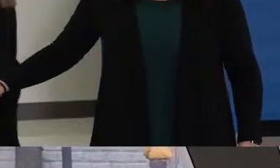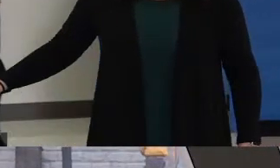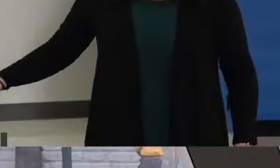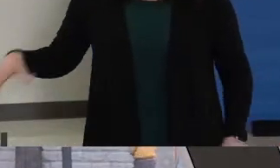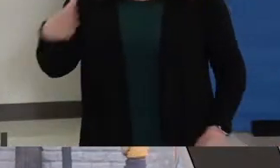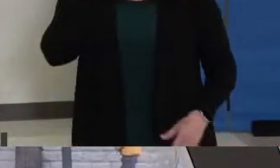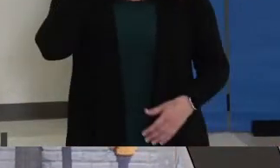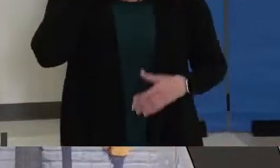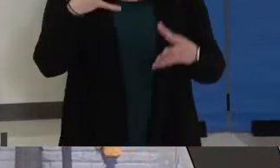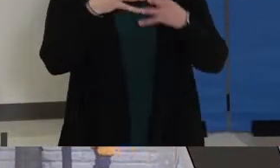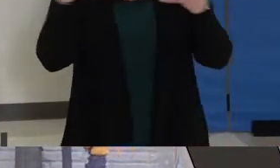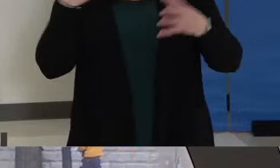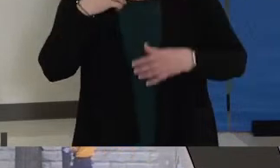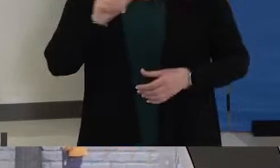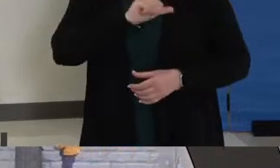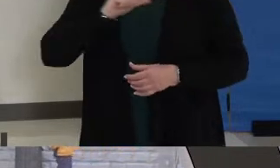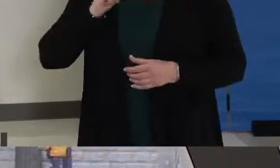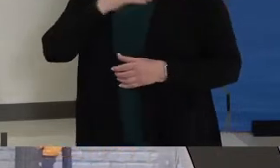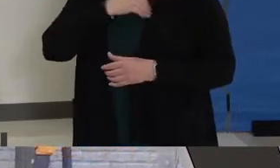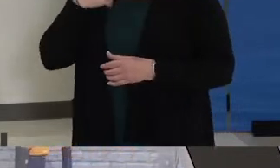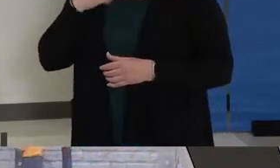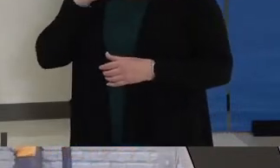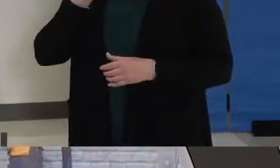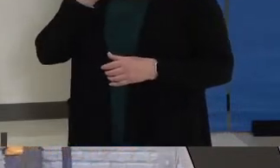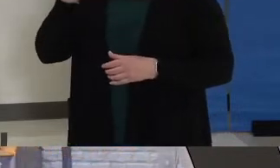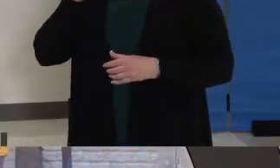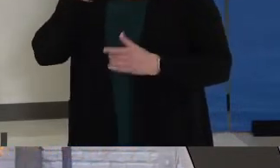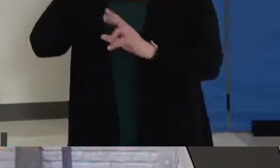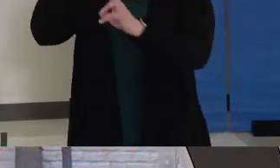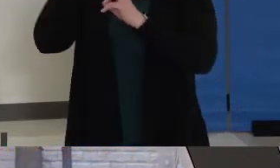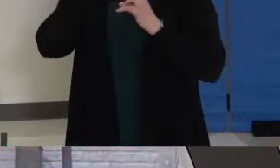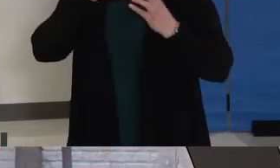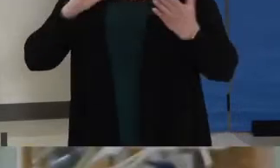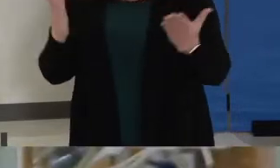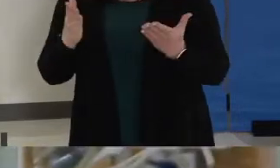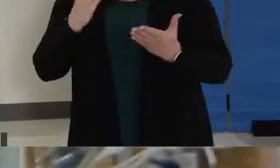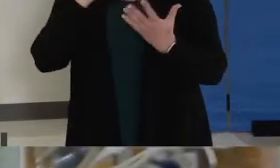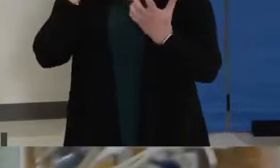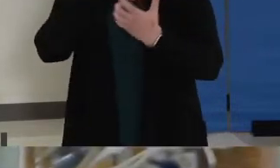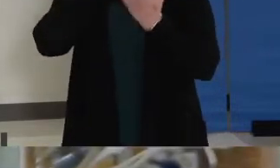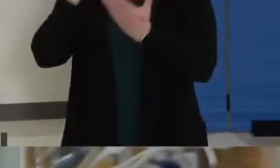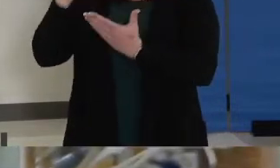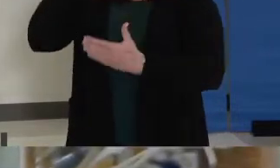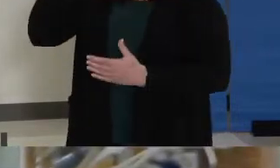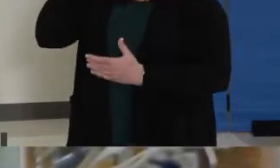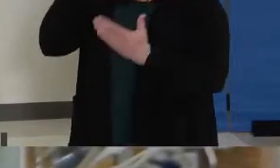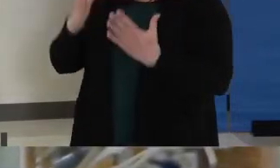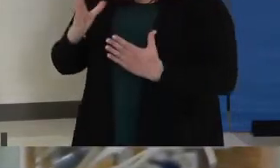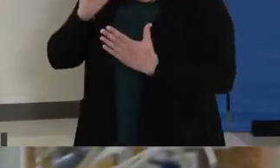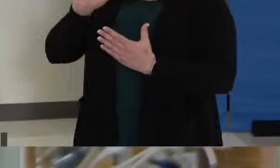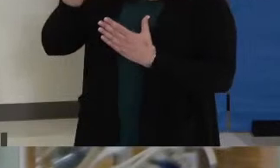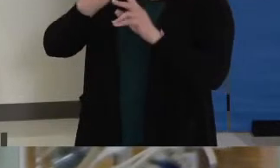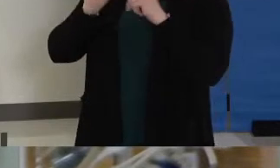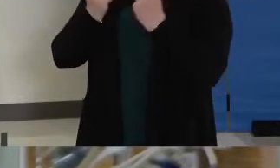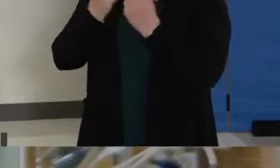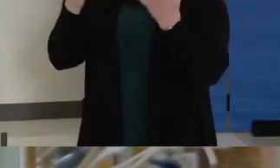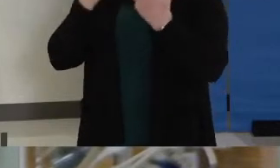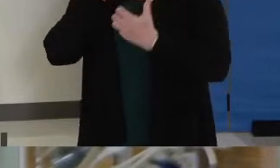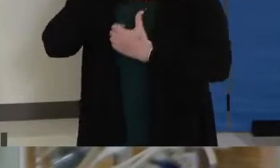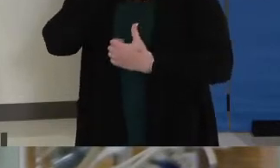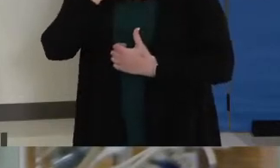Thank you so much, Assemblymember Ward. What an honor to be here. I want to thank the governor and his team. I want to